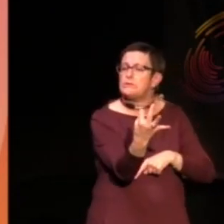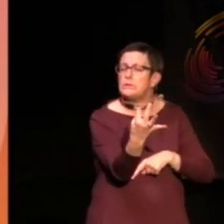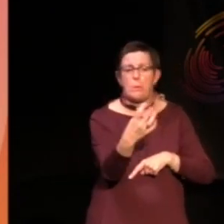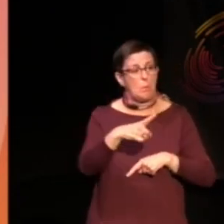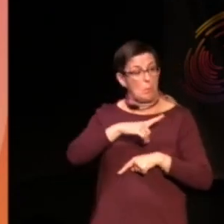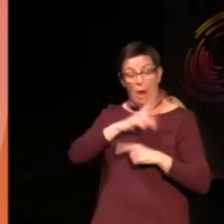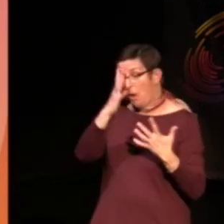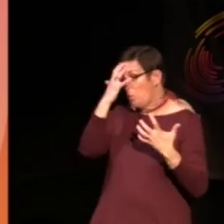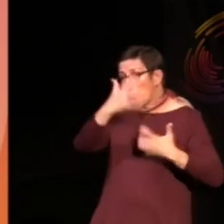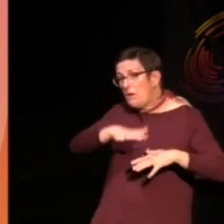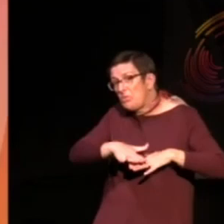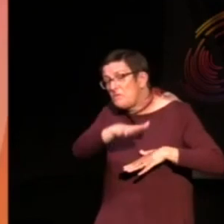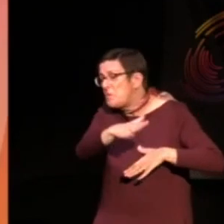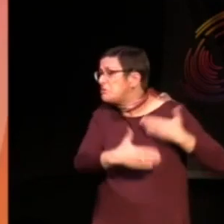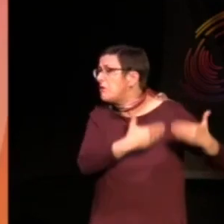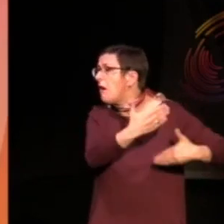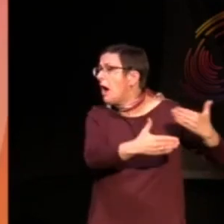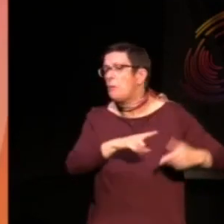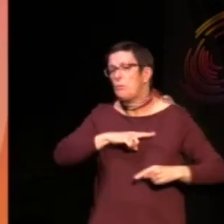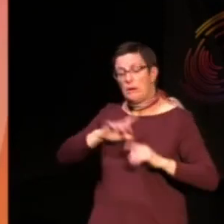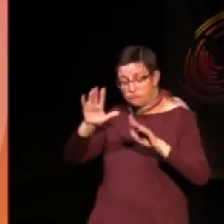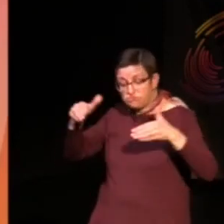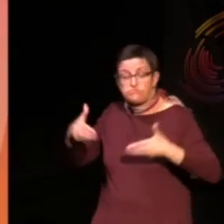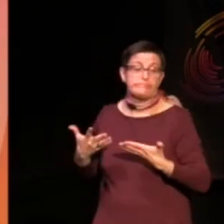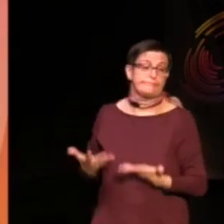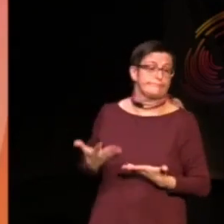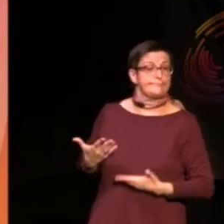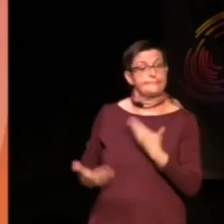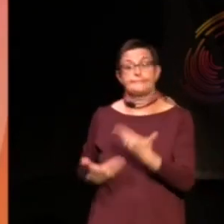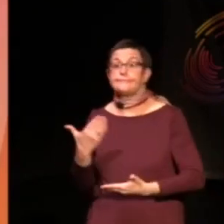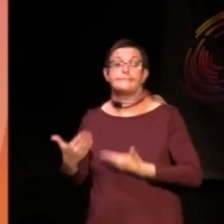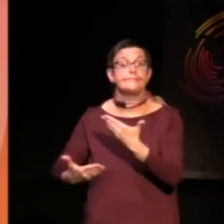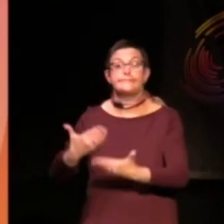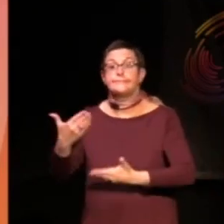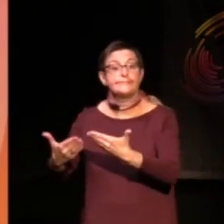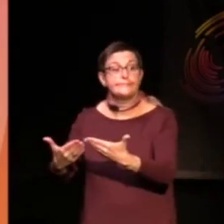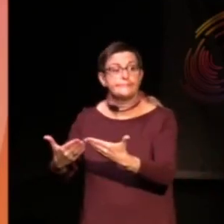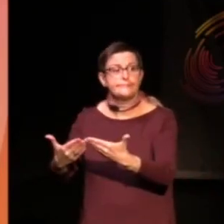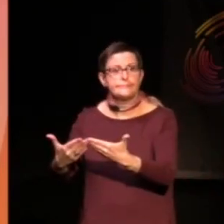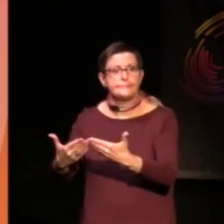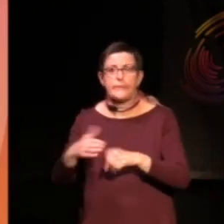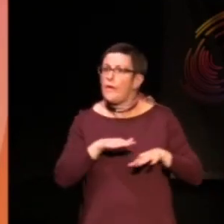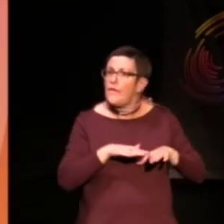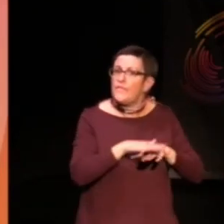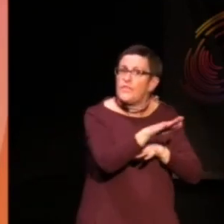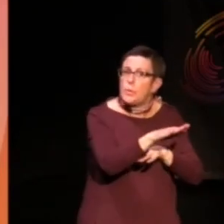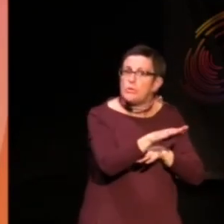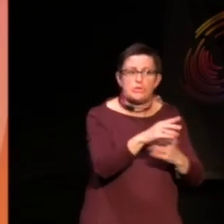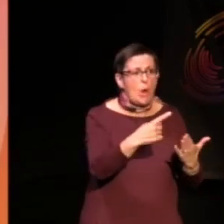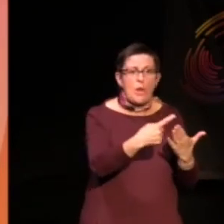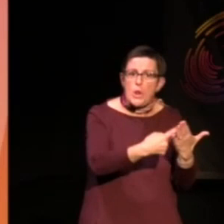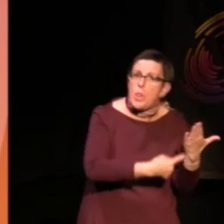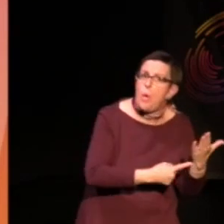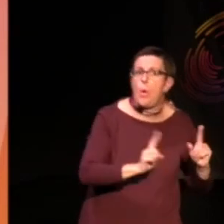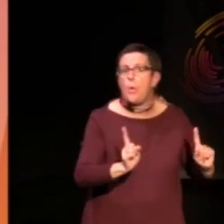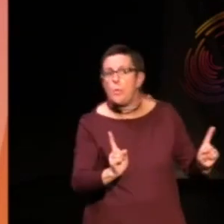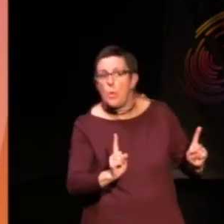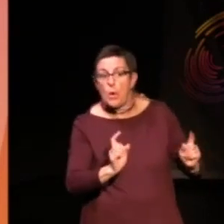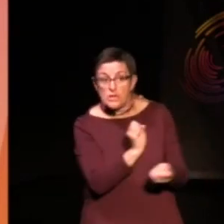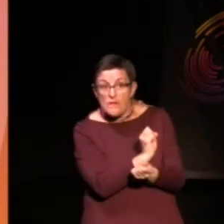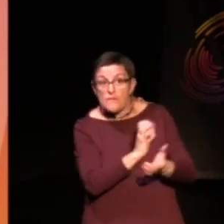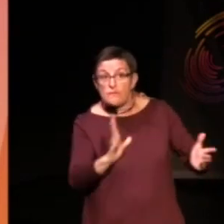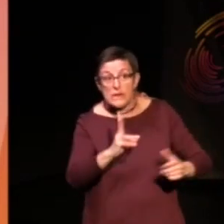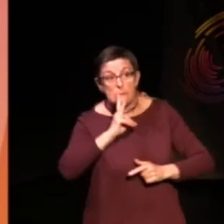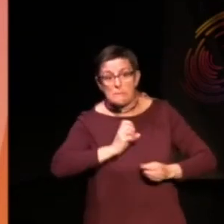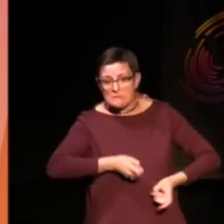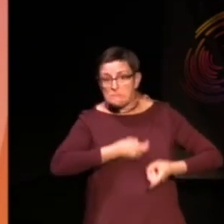you worry about the future of human rights? Why should you worry about the future of rule of law, or freedom of speech, or media